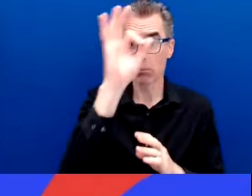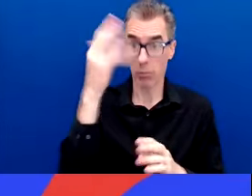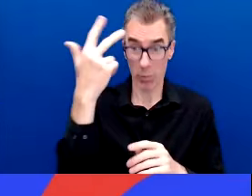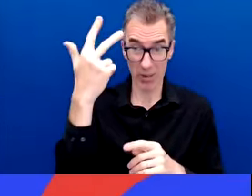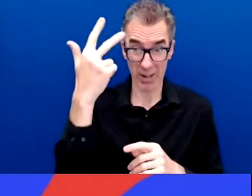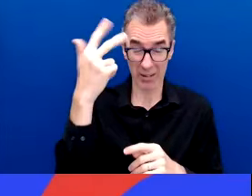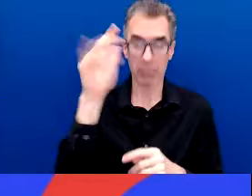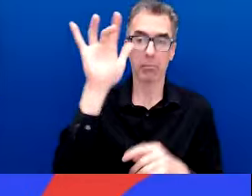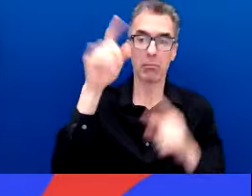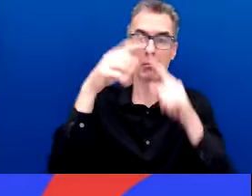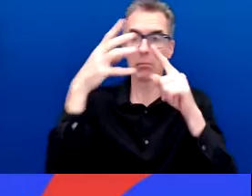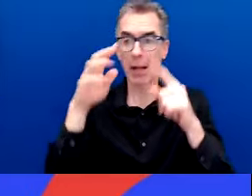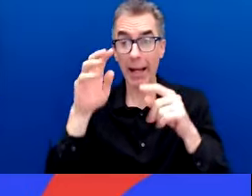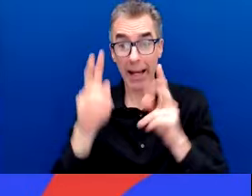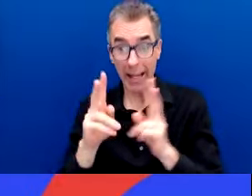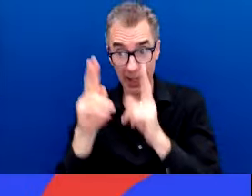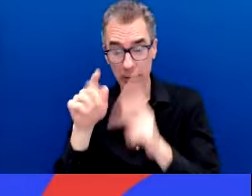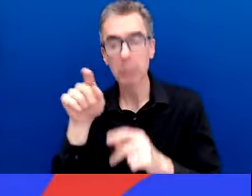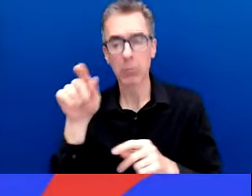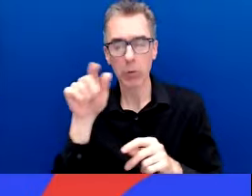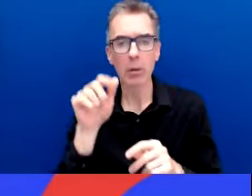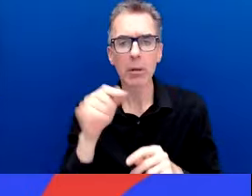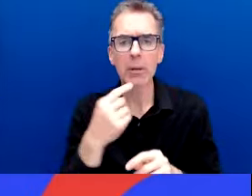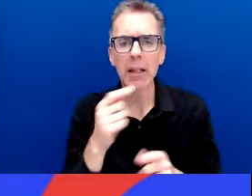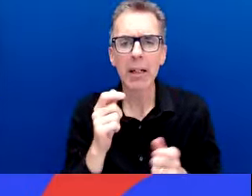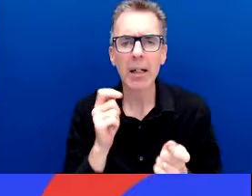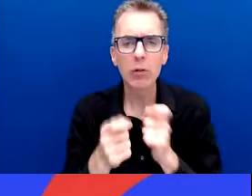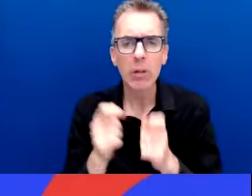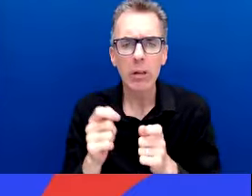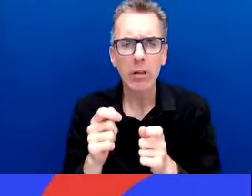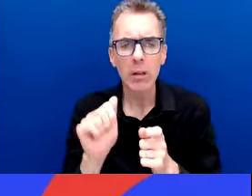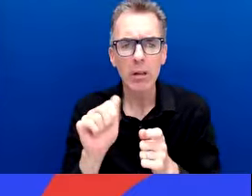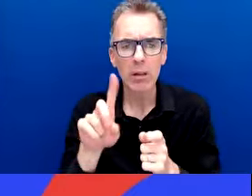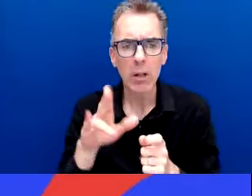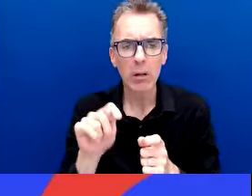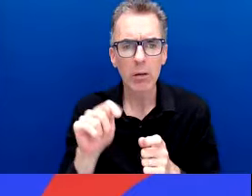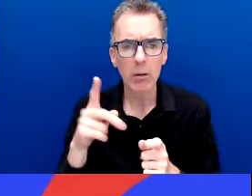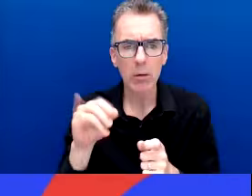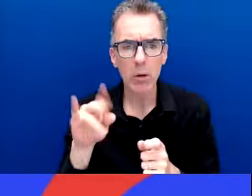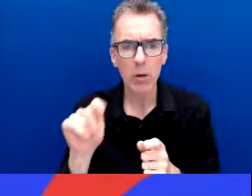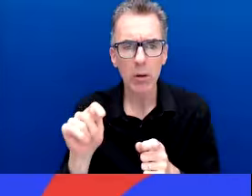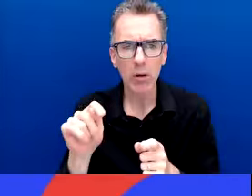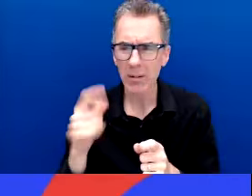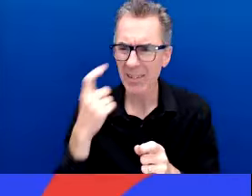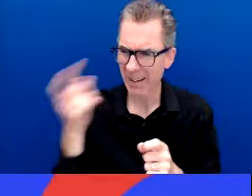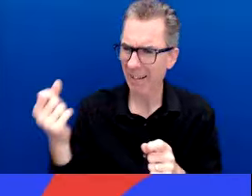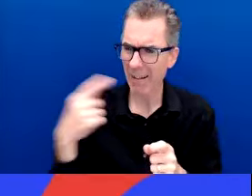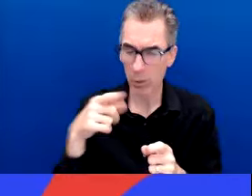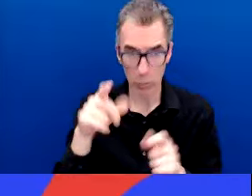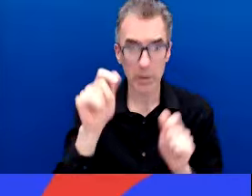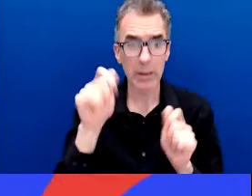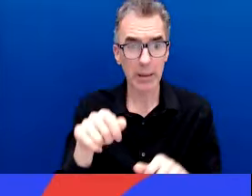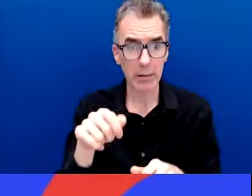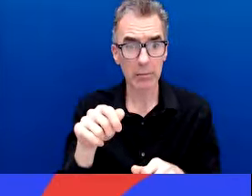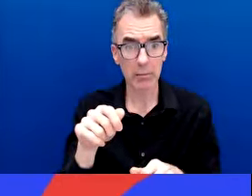edit. And you can adjust points. Somebody asked me maybe in this one already where to adjust points, but you can adjust points